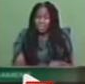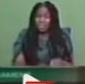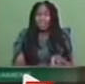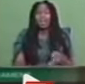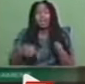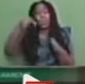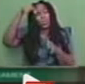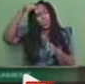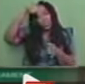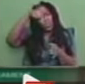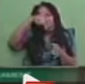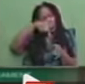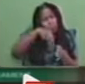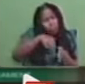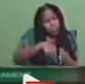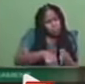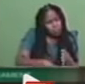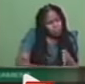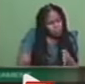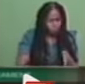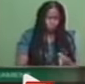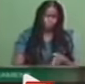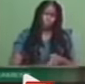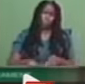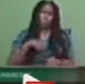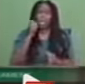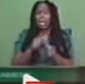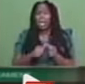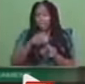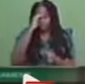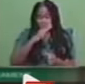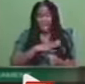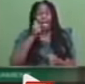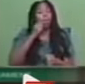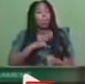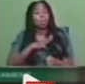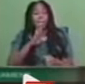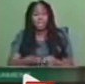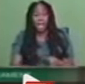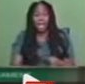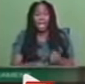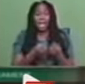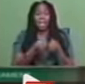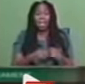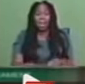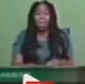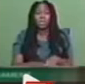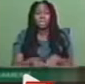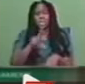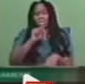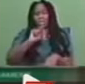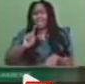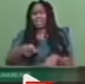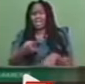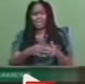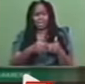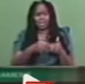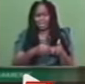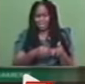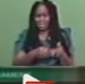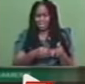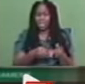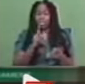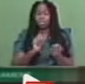which means each man, woman and child on average lost $20,000 in income under the